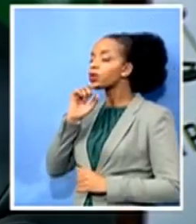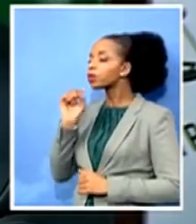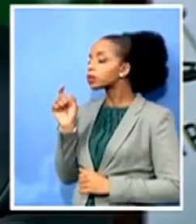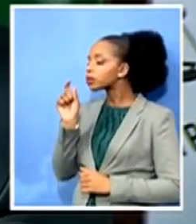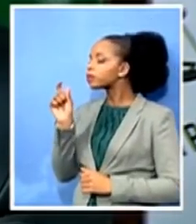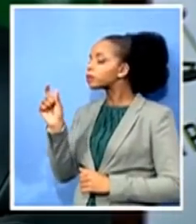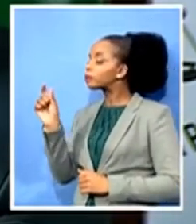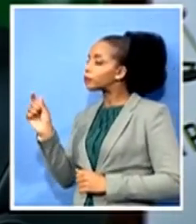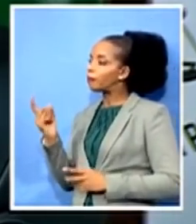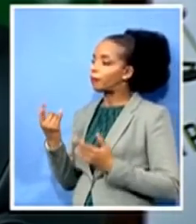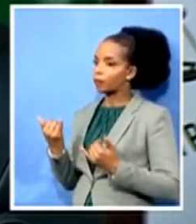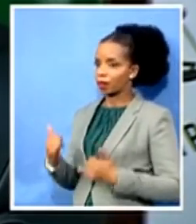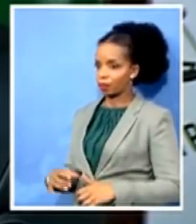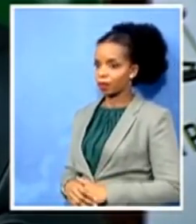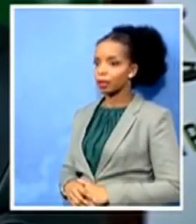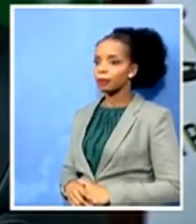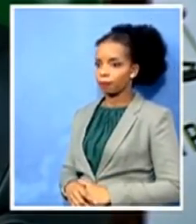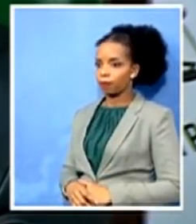when we talk about EXCO,